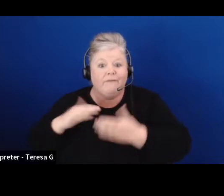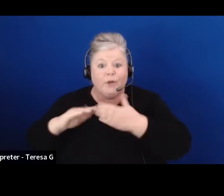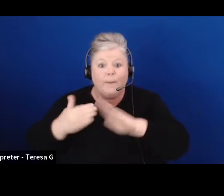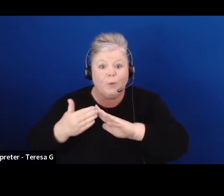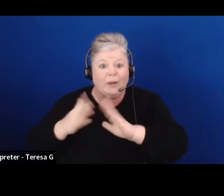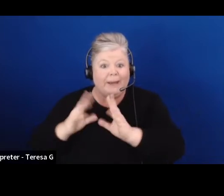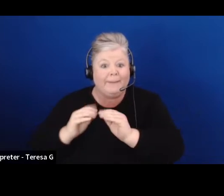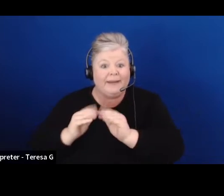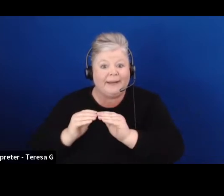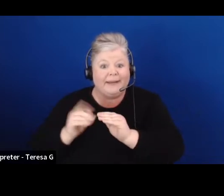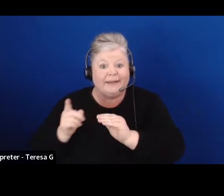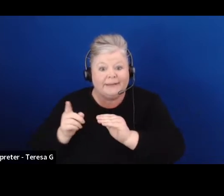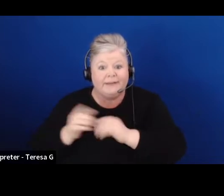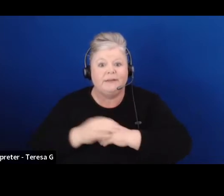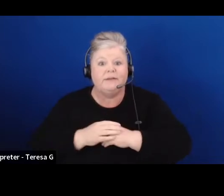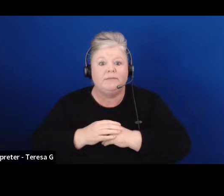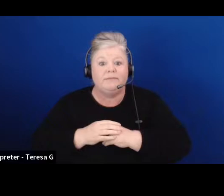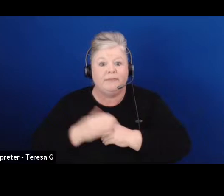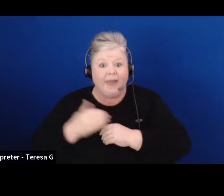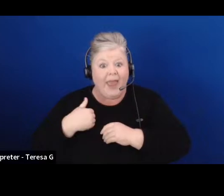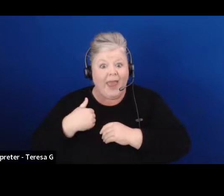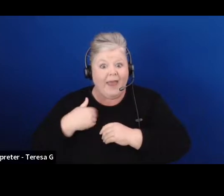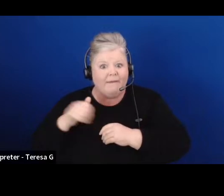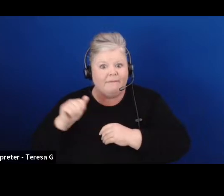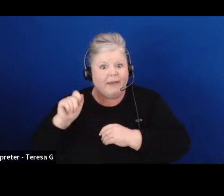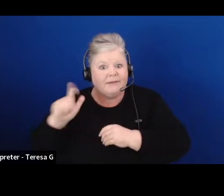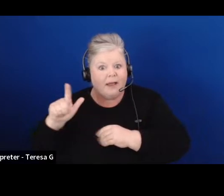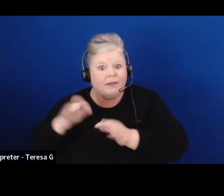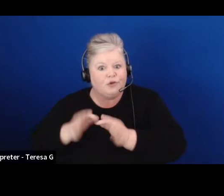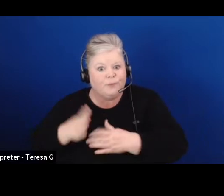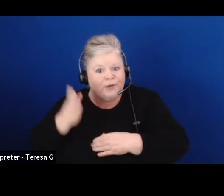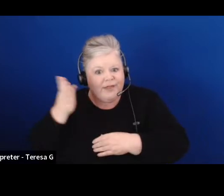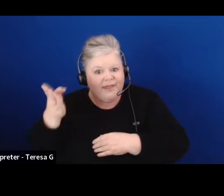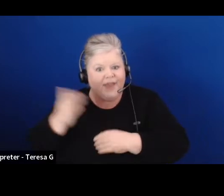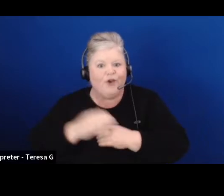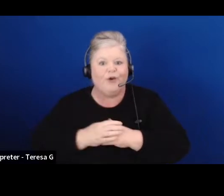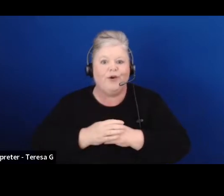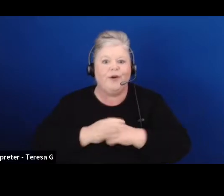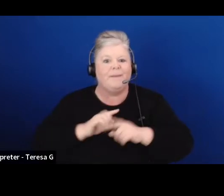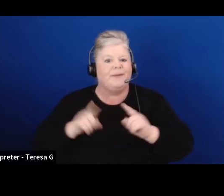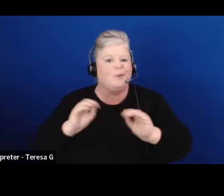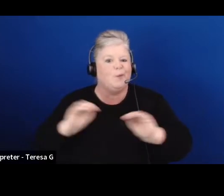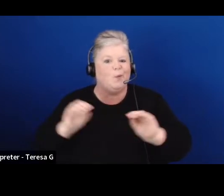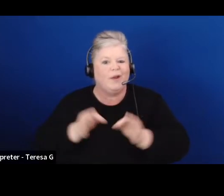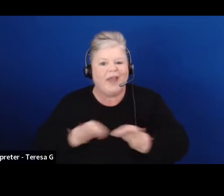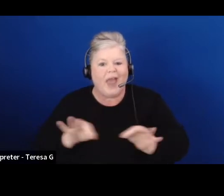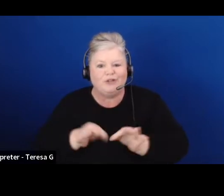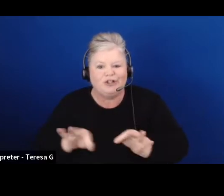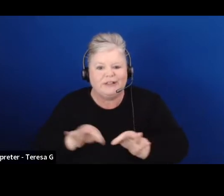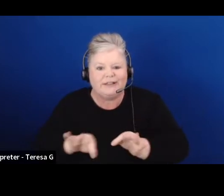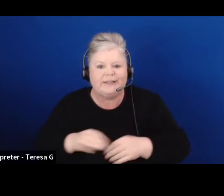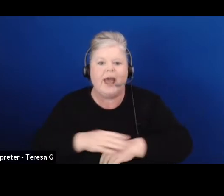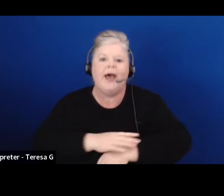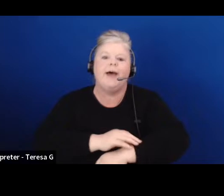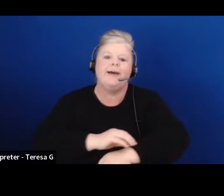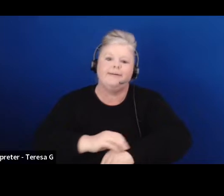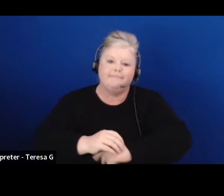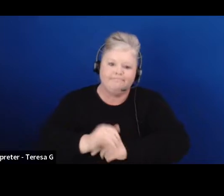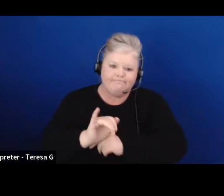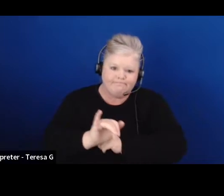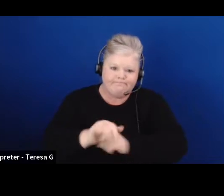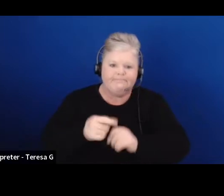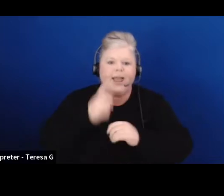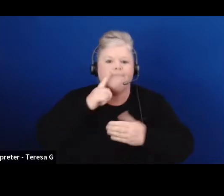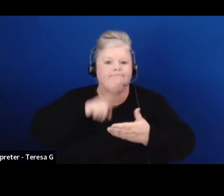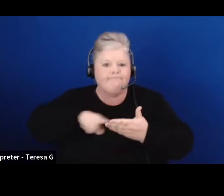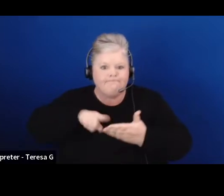meeting and that there were ASL interpreters at the community meeting, but there were no captions. So I dug into